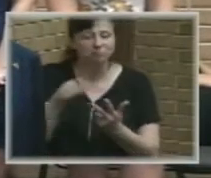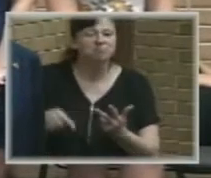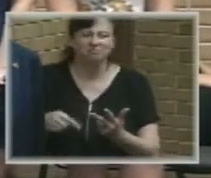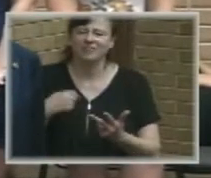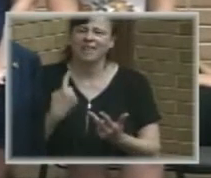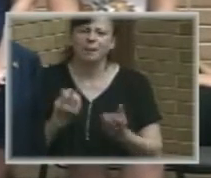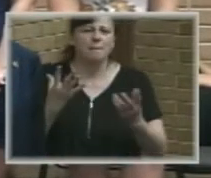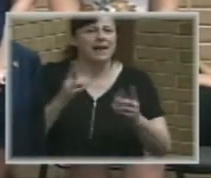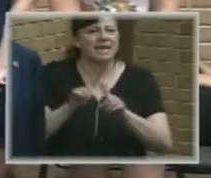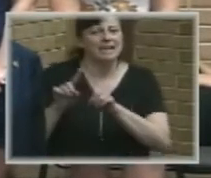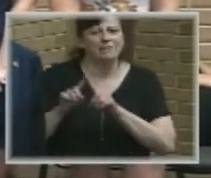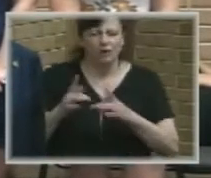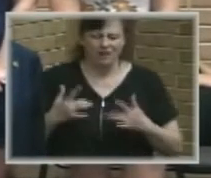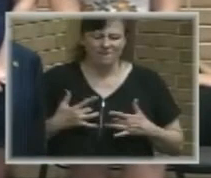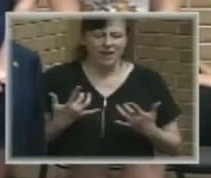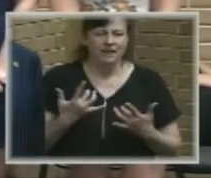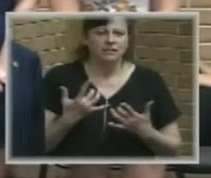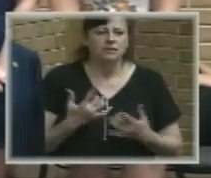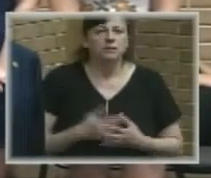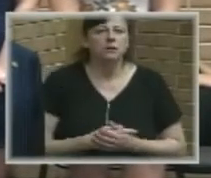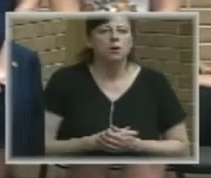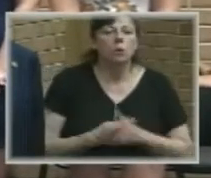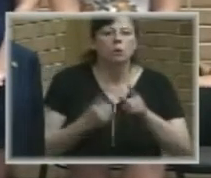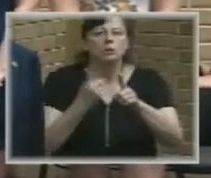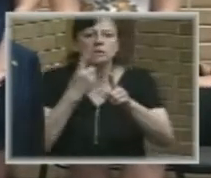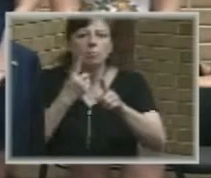have had many events in my absence.